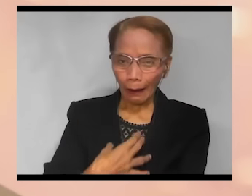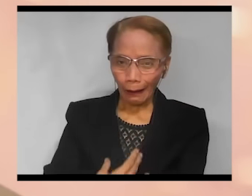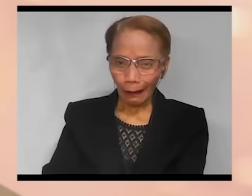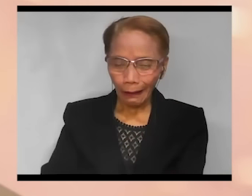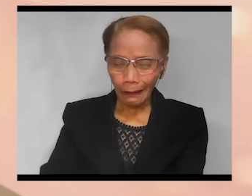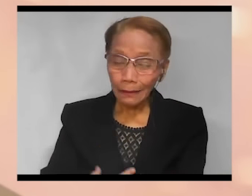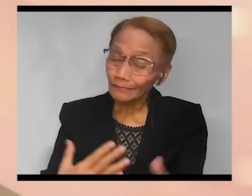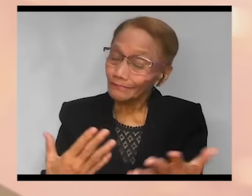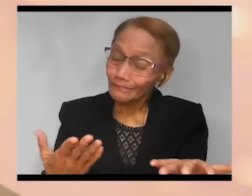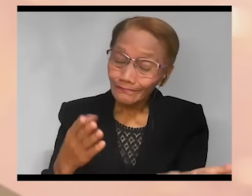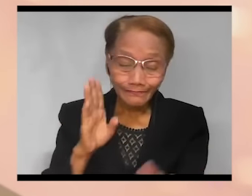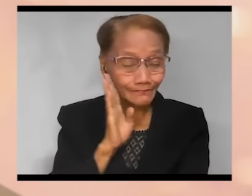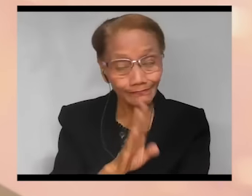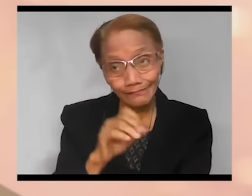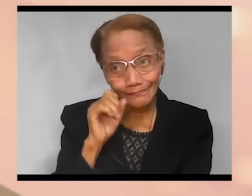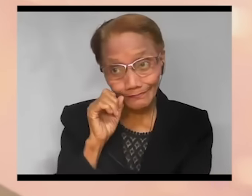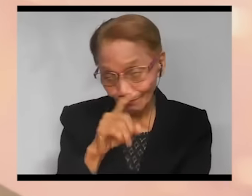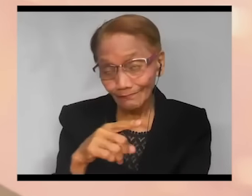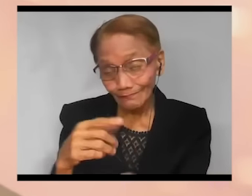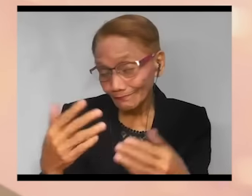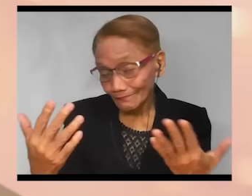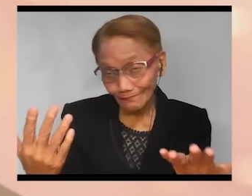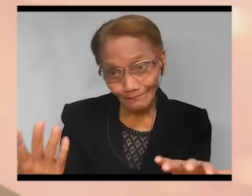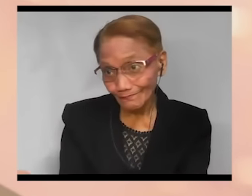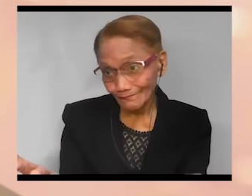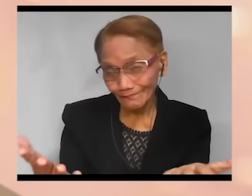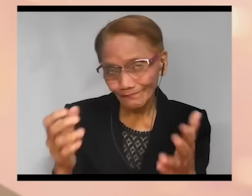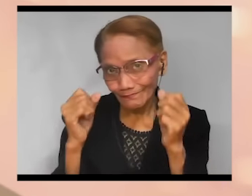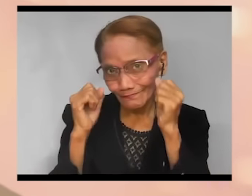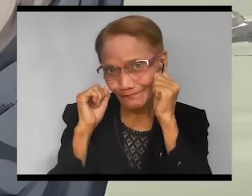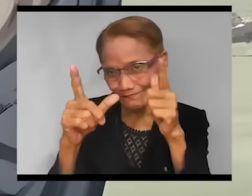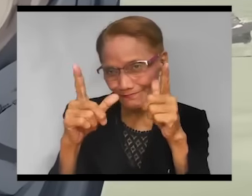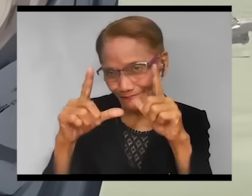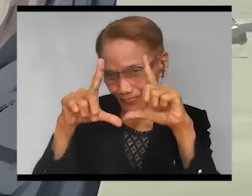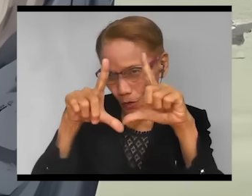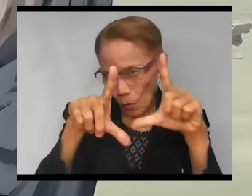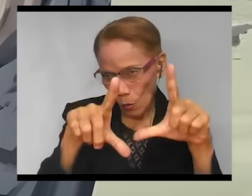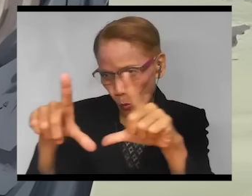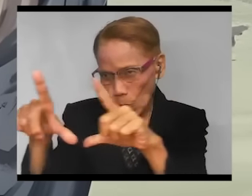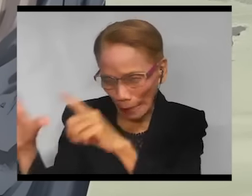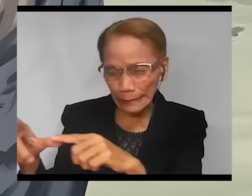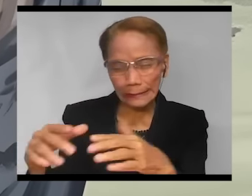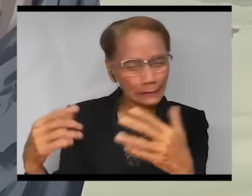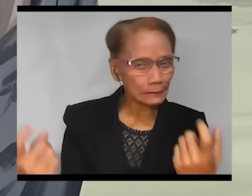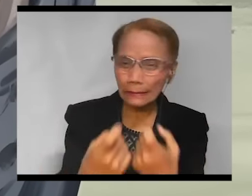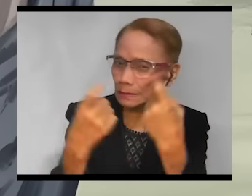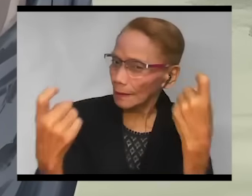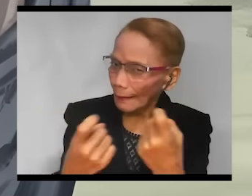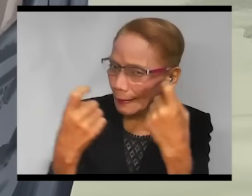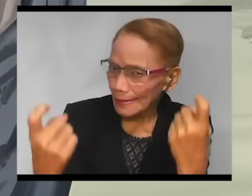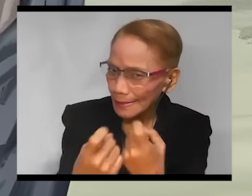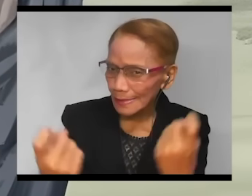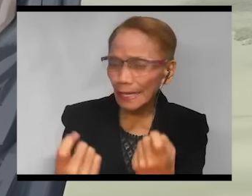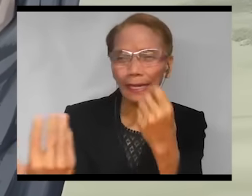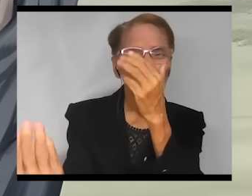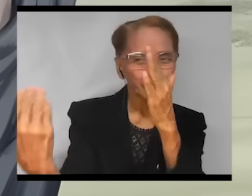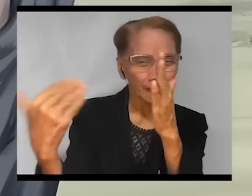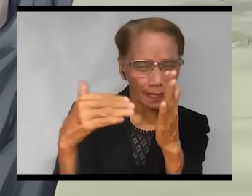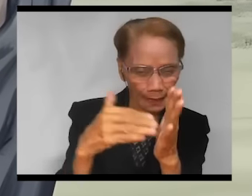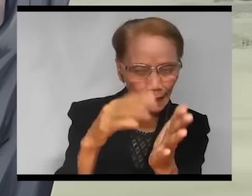dear brothers and sisters, this is a scandal. This is a sin. Let us learn again